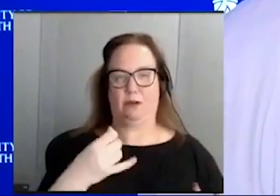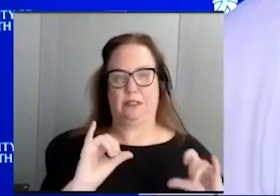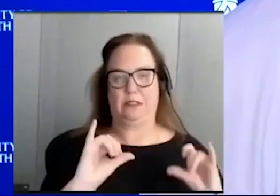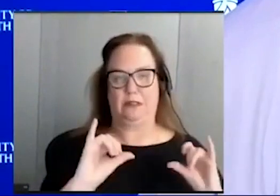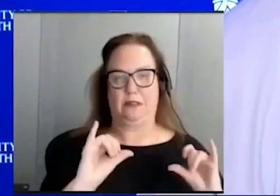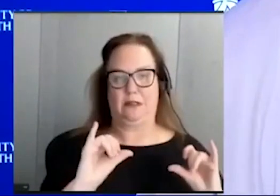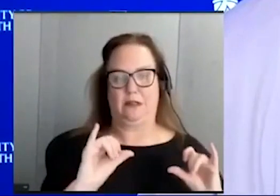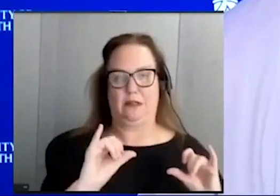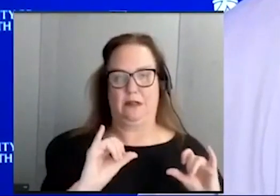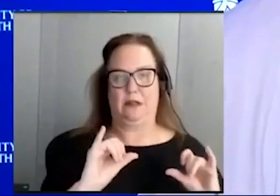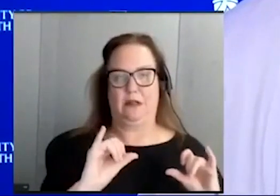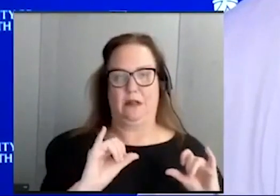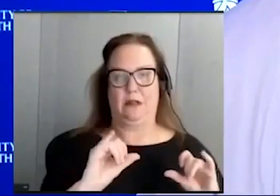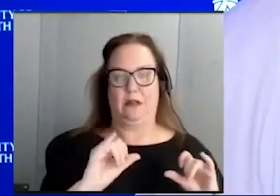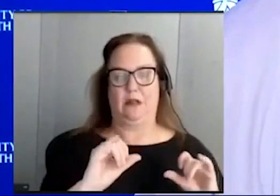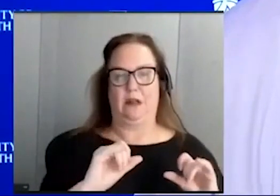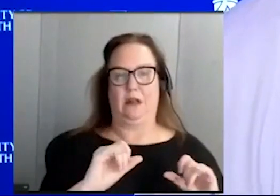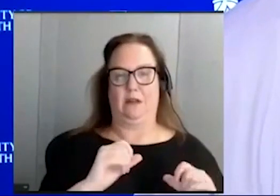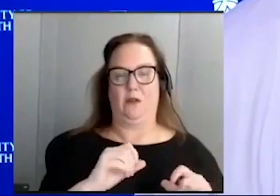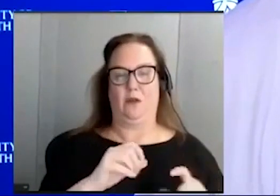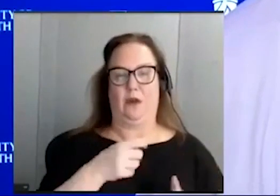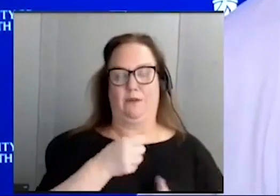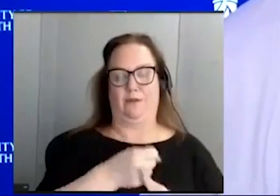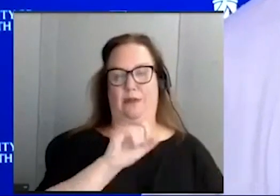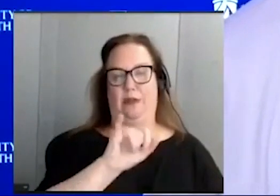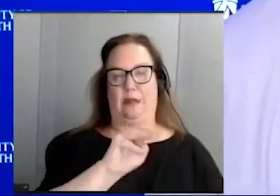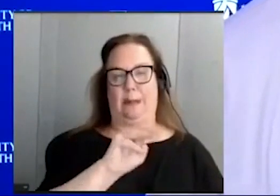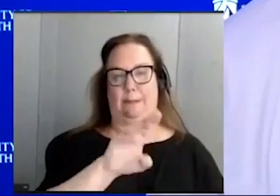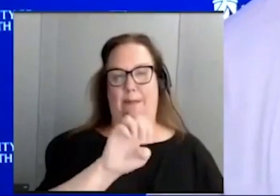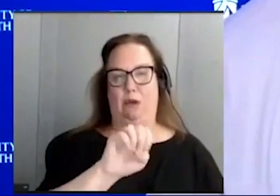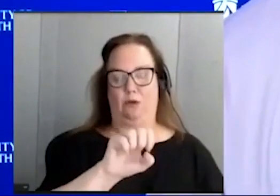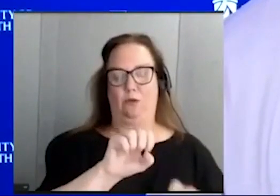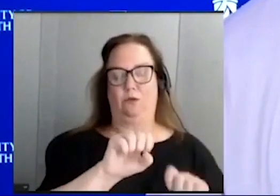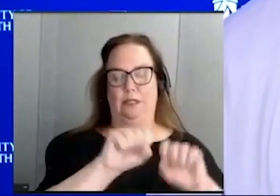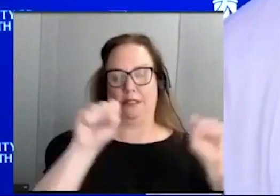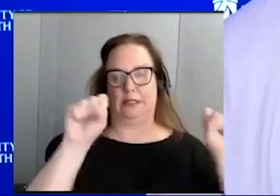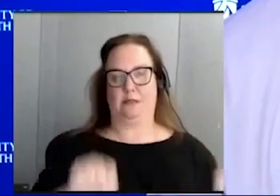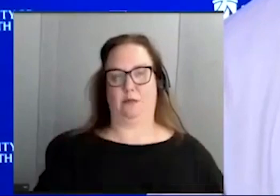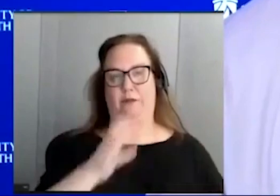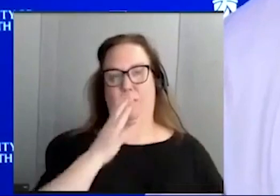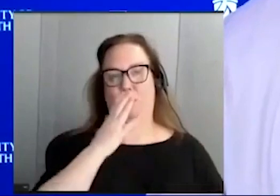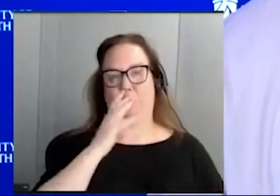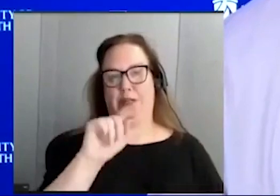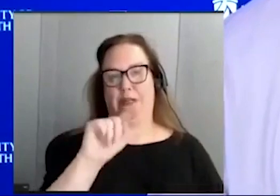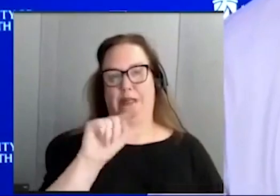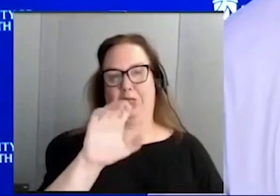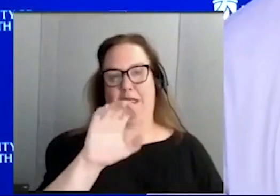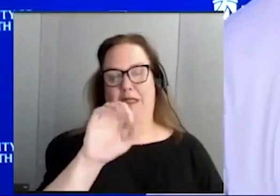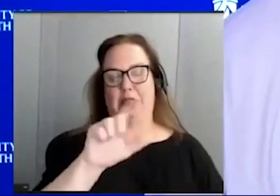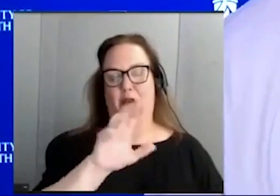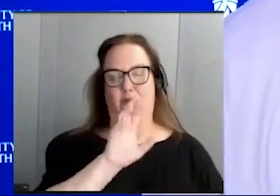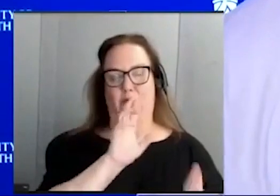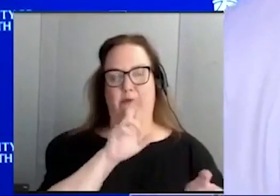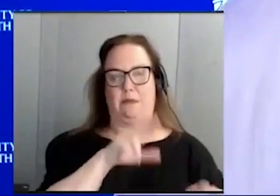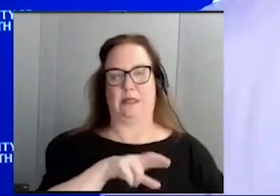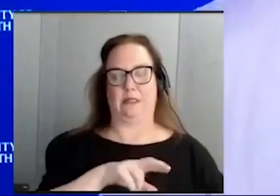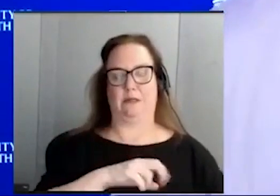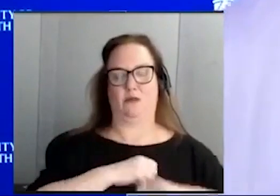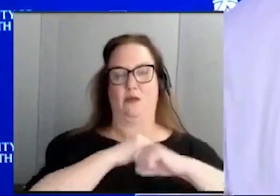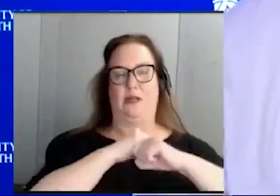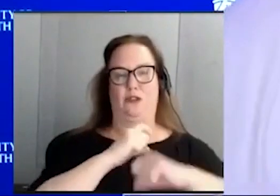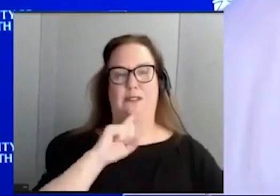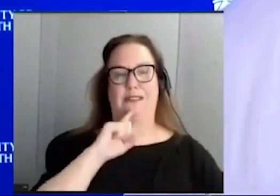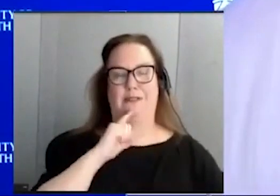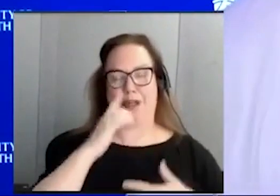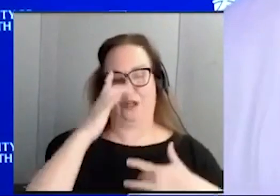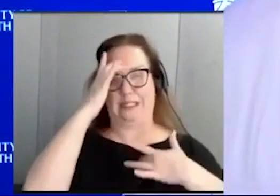immune system, you will still have a fairly good T-cell response to that to help protect you against severe disease and hospitalization. And as